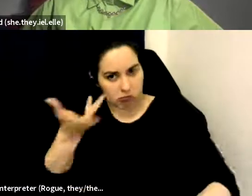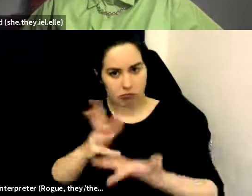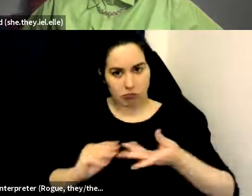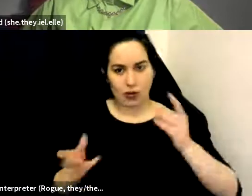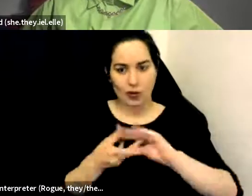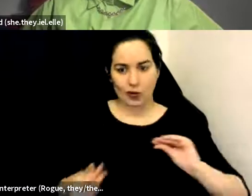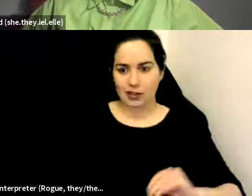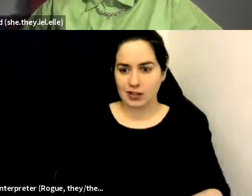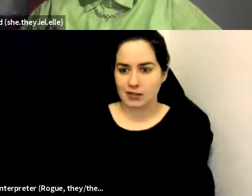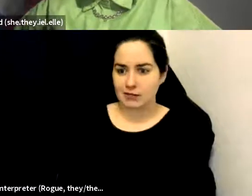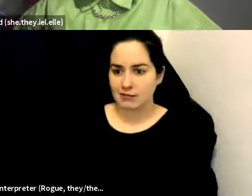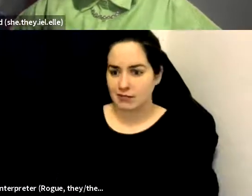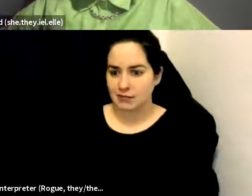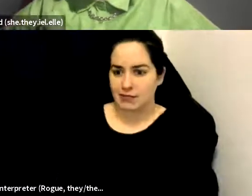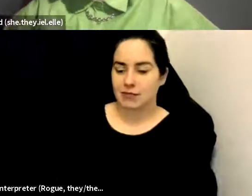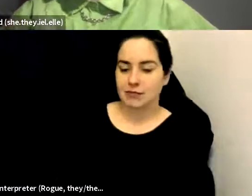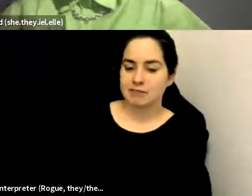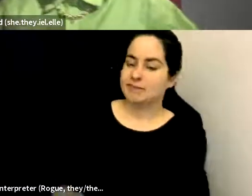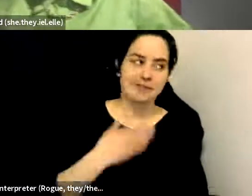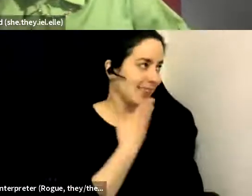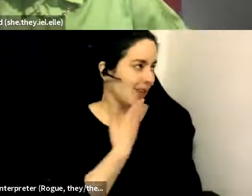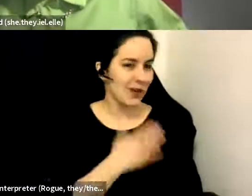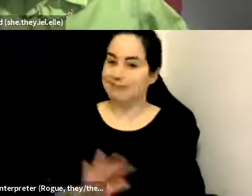Okay, thank you. Yeah, you're welcome.